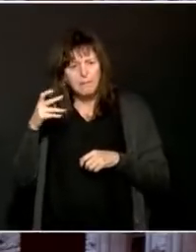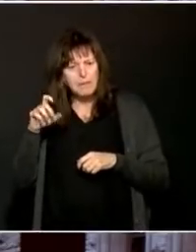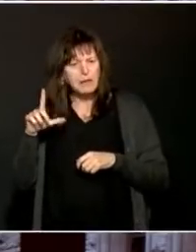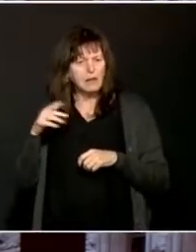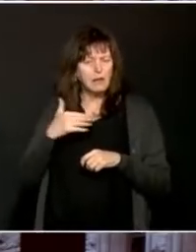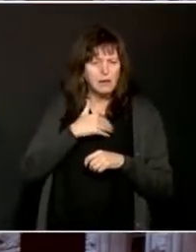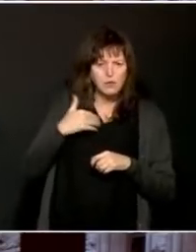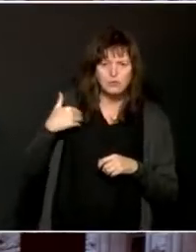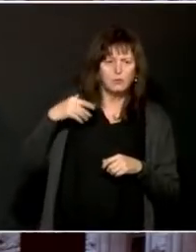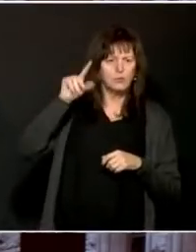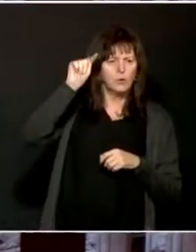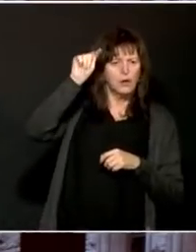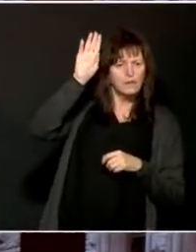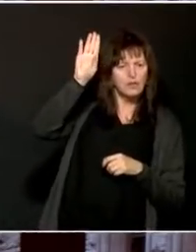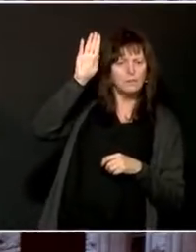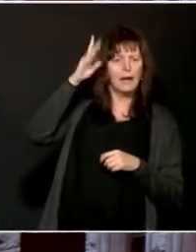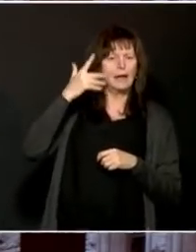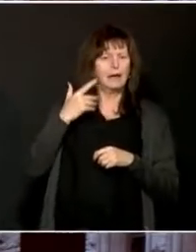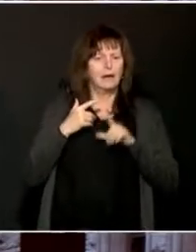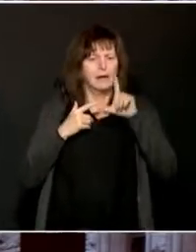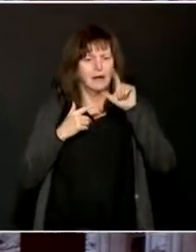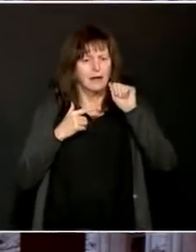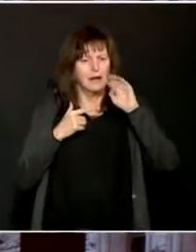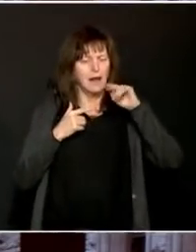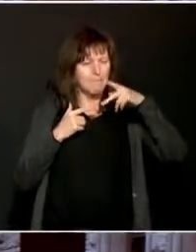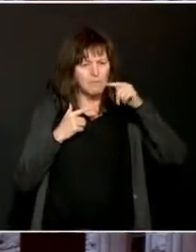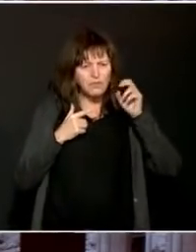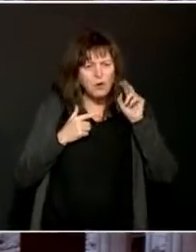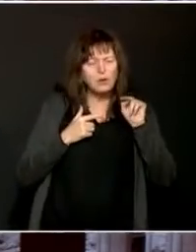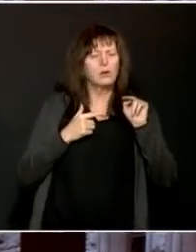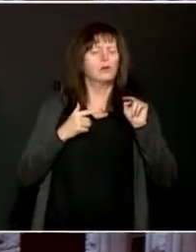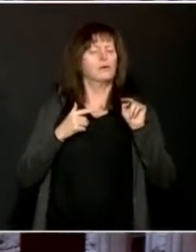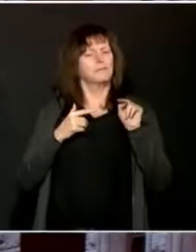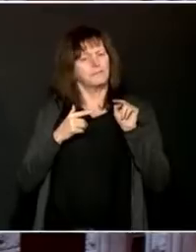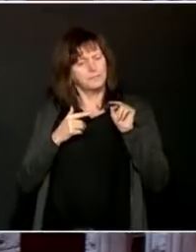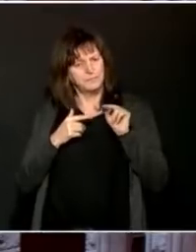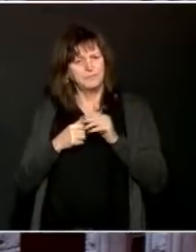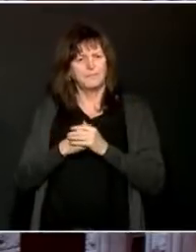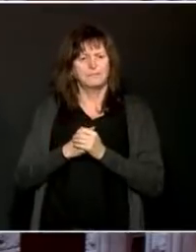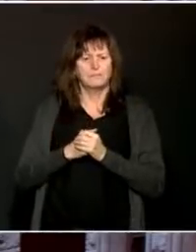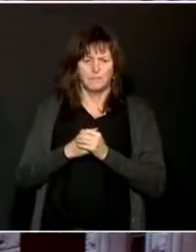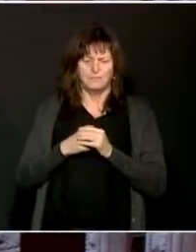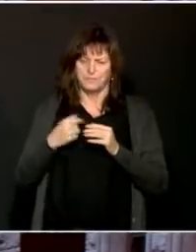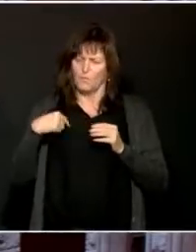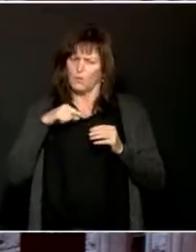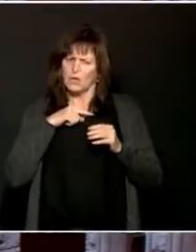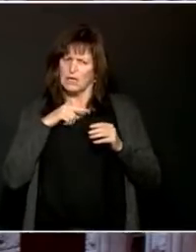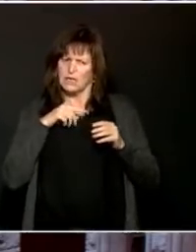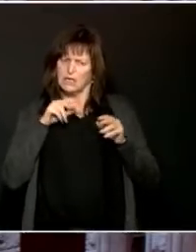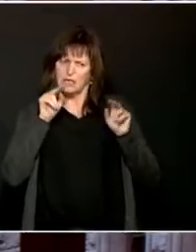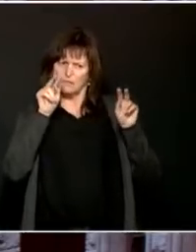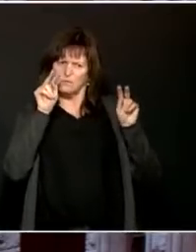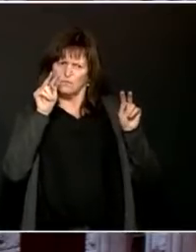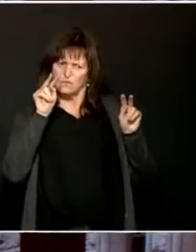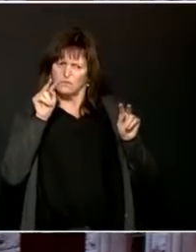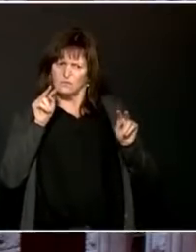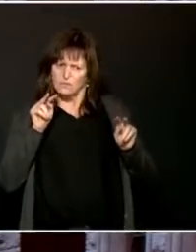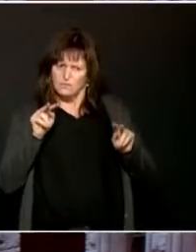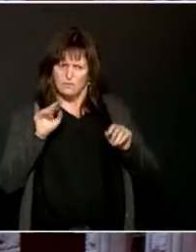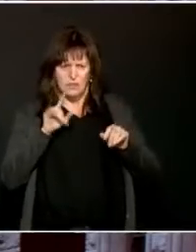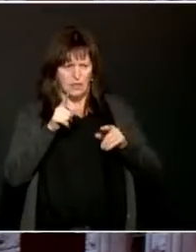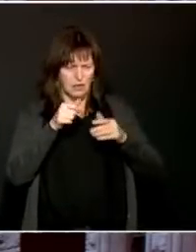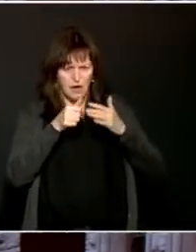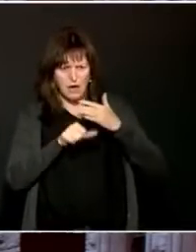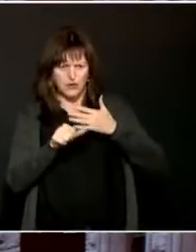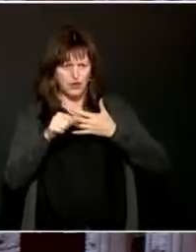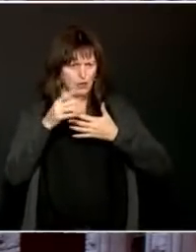Unit, as well as Lambton. And we continue to watch them, and they're making, at least in a couple of them, steady